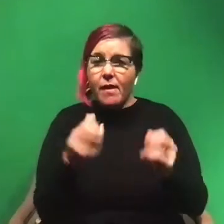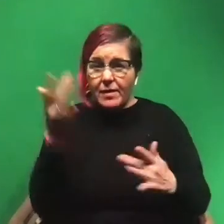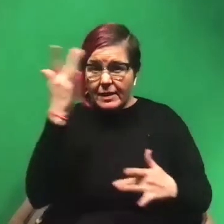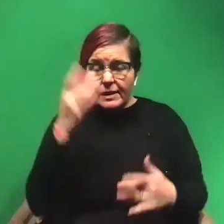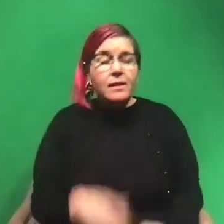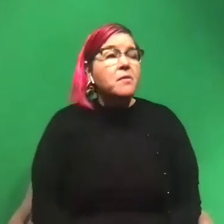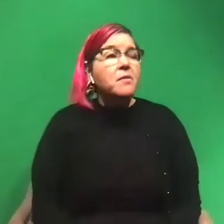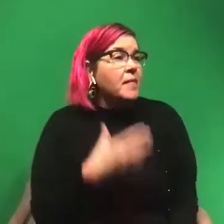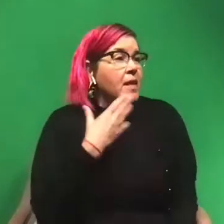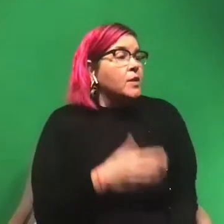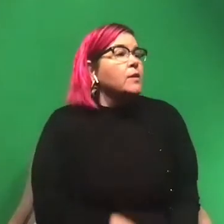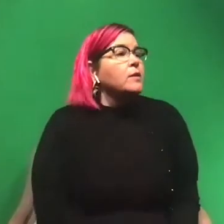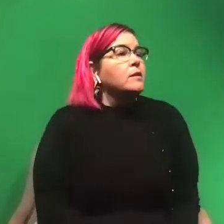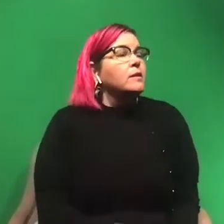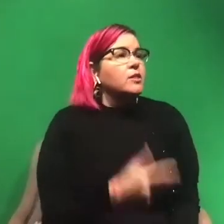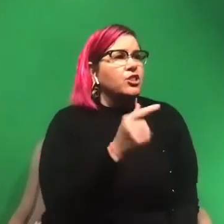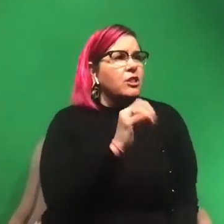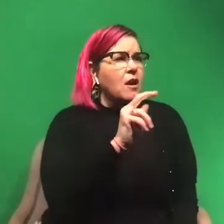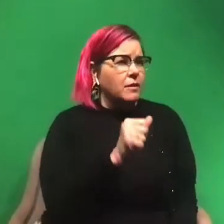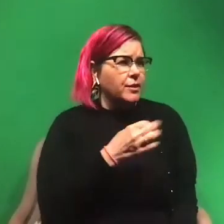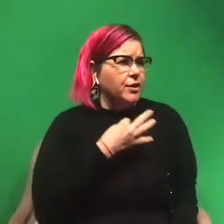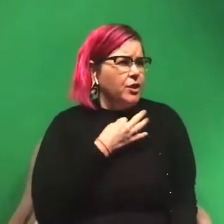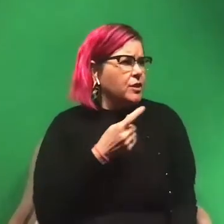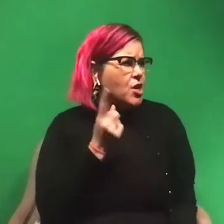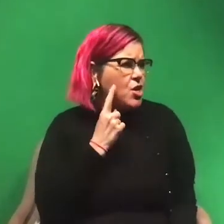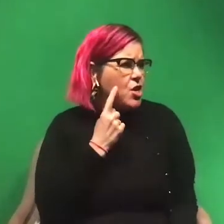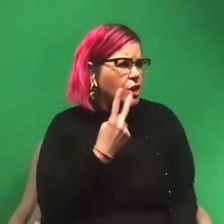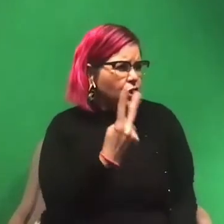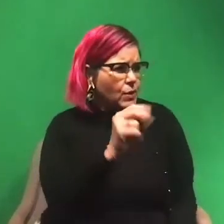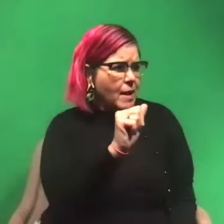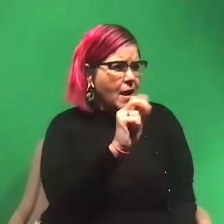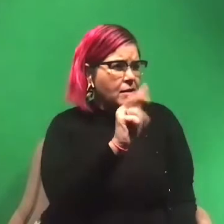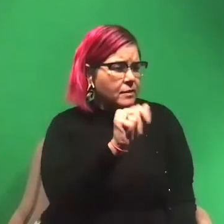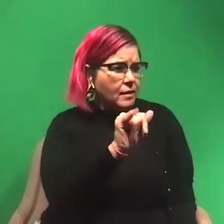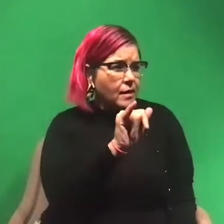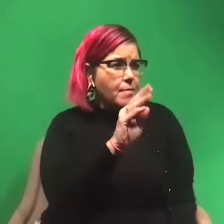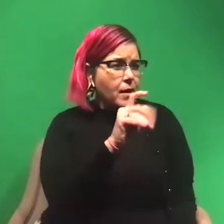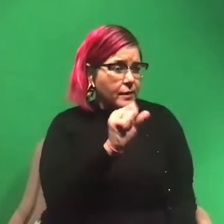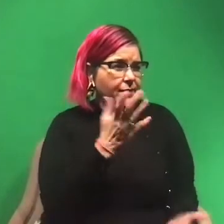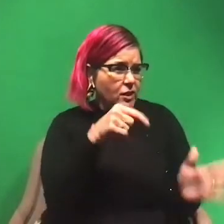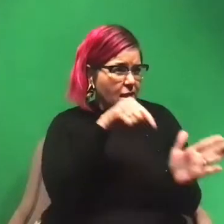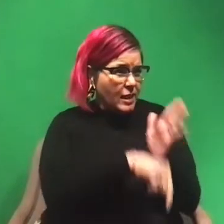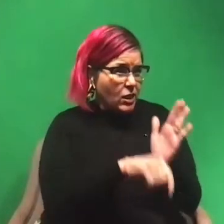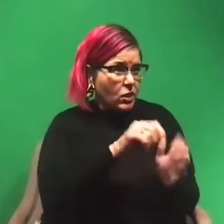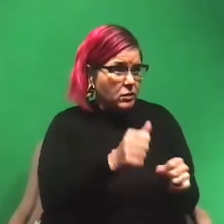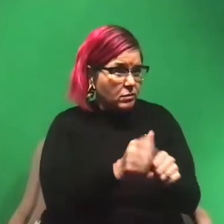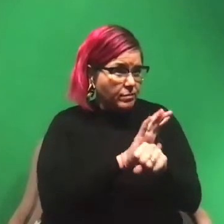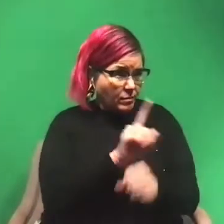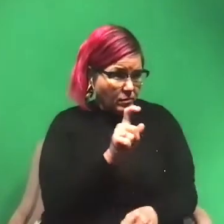you. Gianna would like to know, I've heard that there are 2 antibiotics that have killed COVID-19. Is that true?